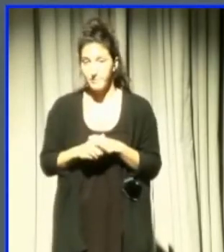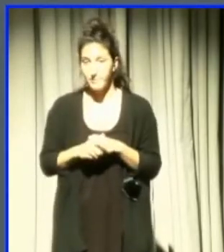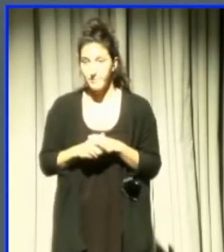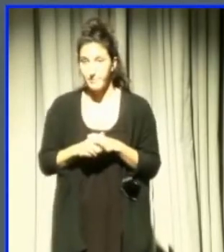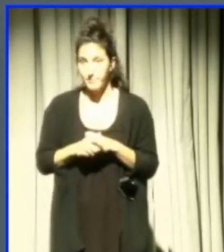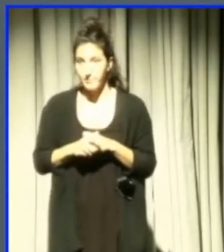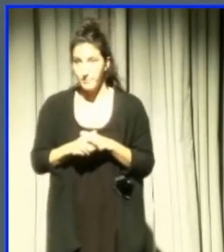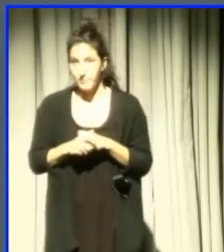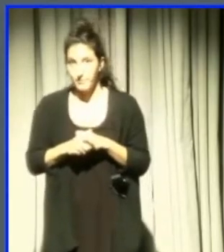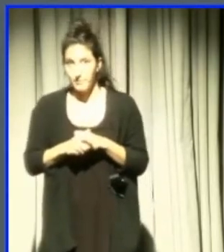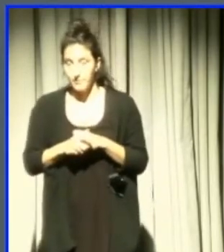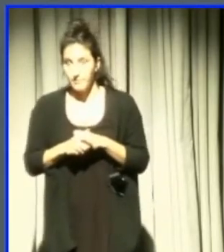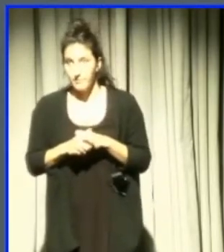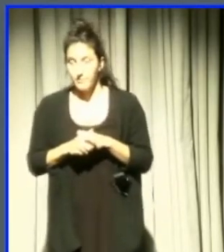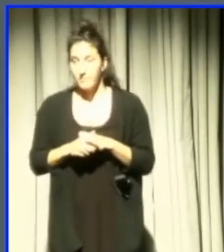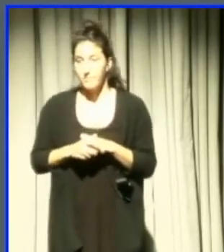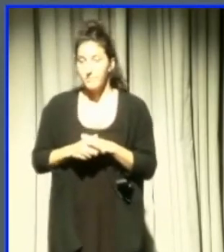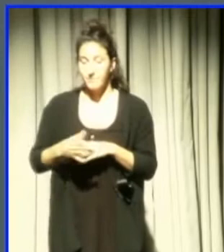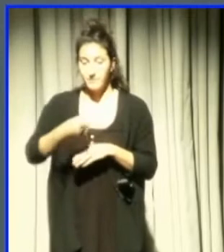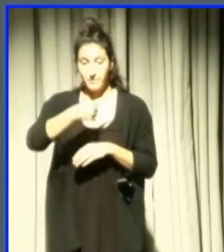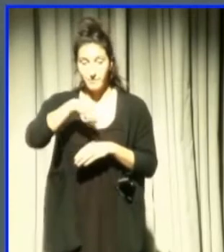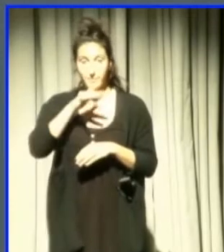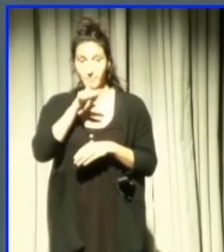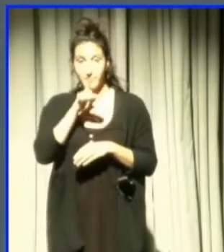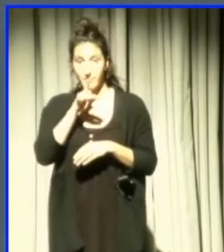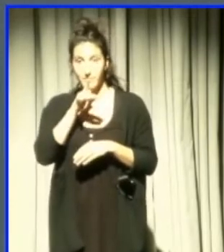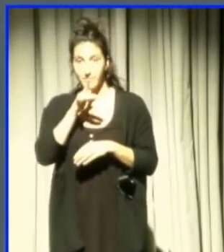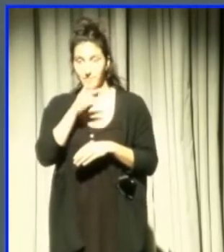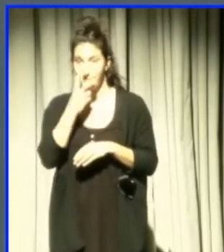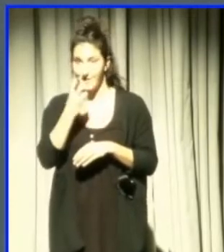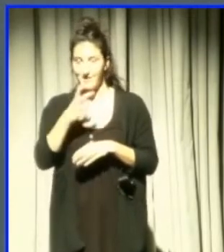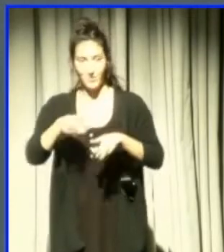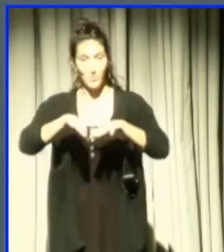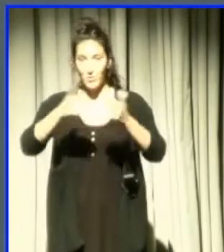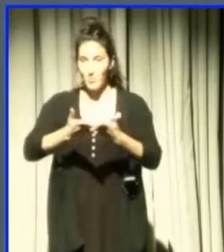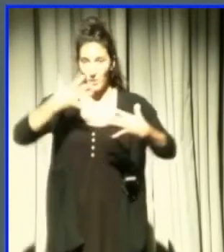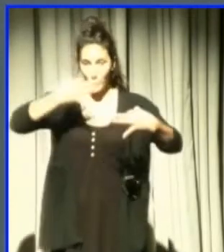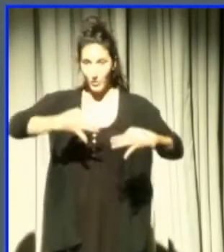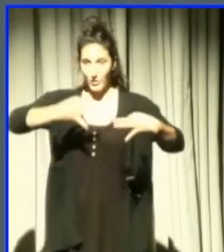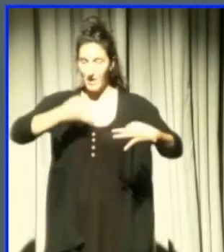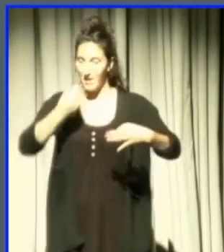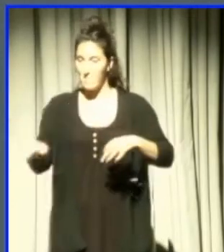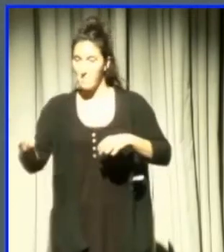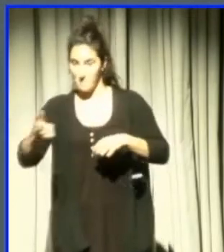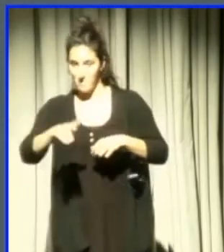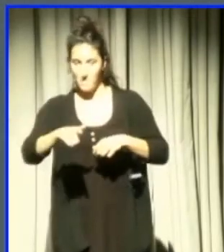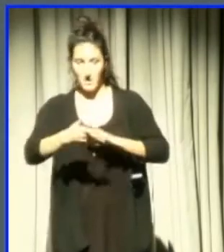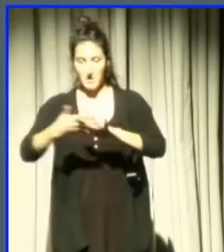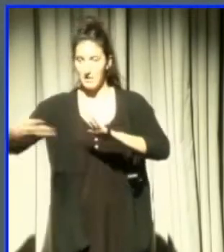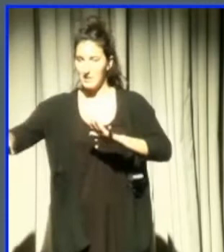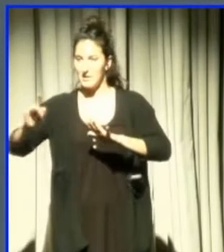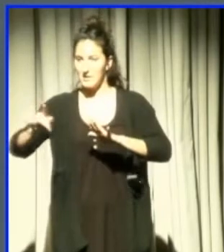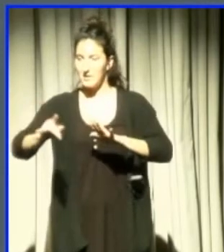real-world implications that are more than metaphorical when we speak about what you can see there, the biodiversity of